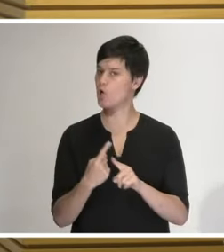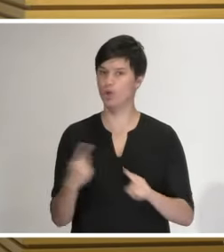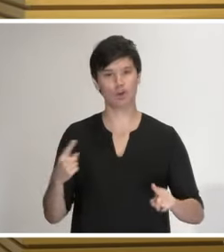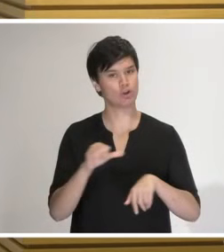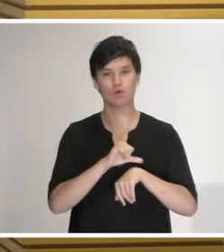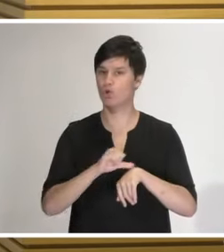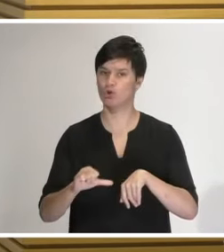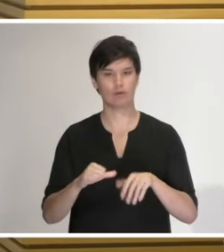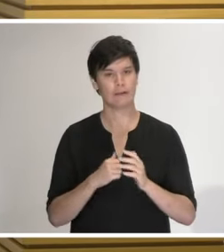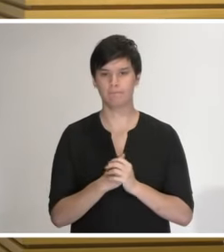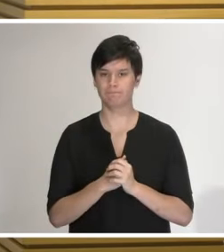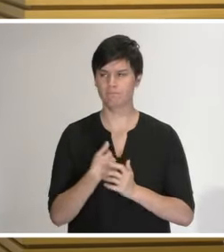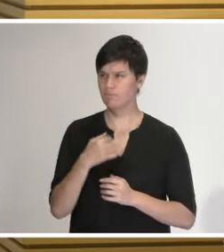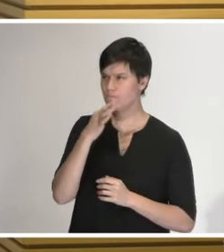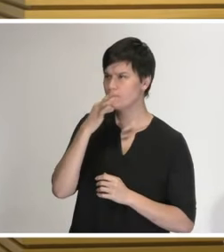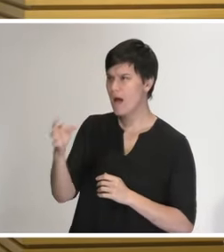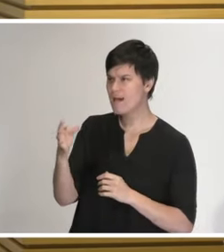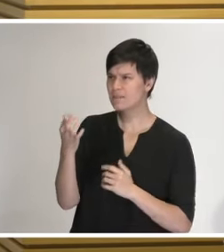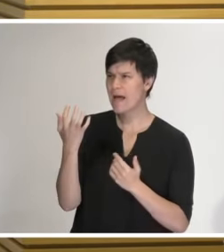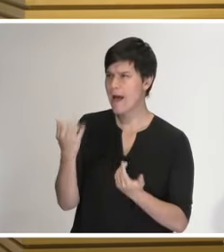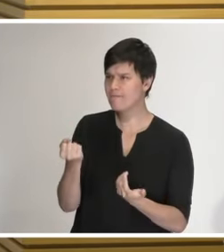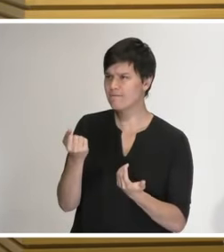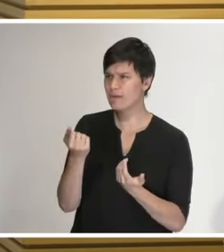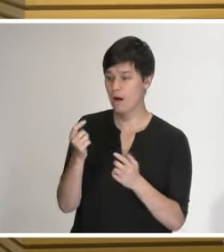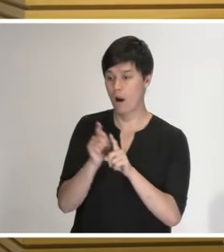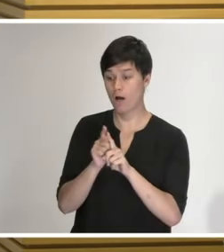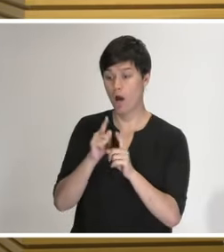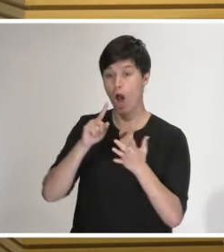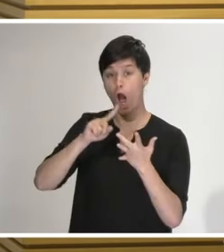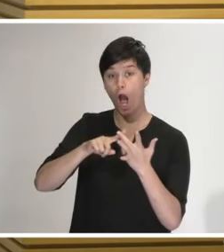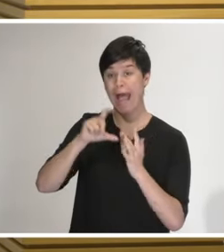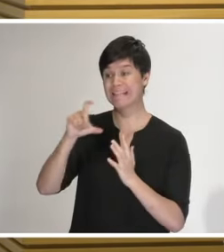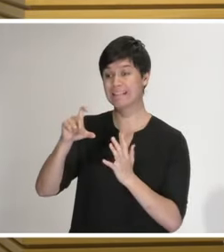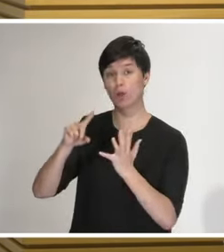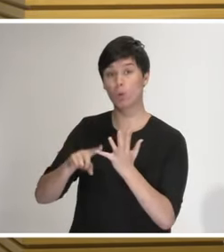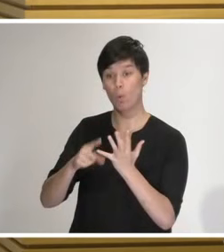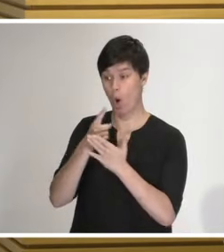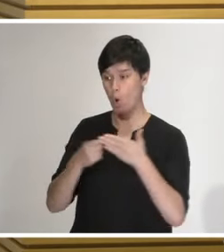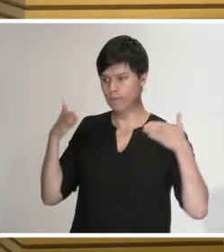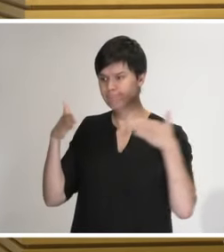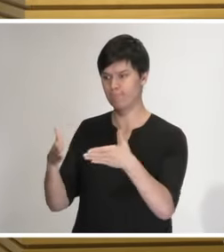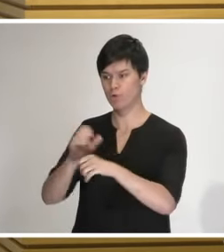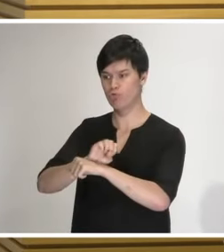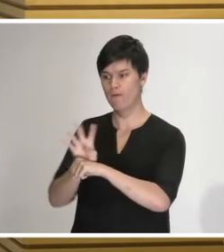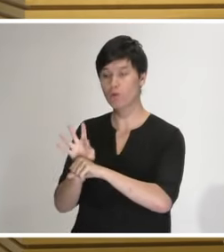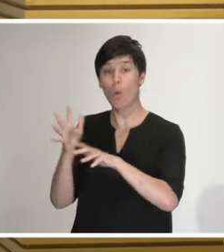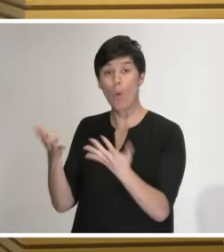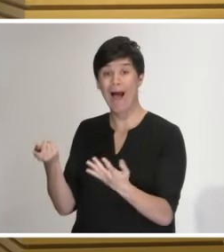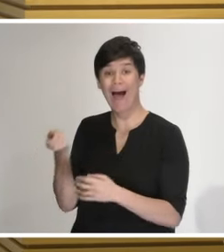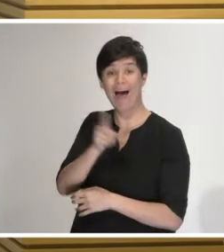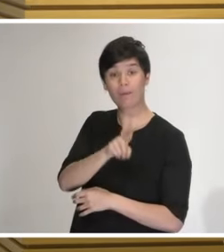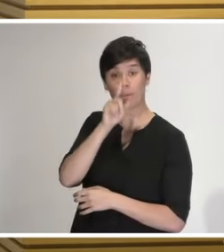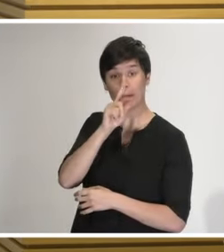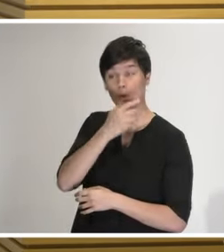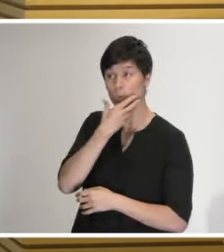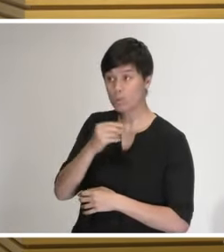been specifically dedicated only to coronavirus, or is ICU capacity still available for everything needed? Oh, so the wards